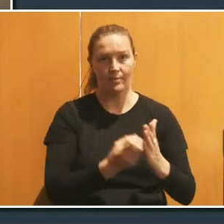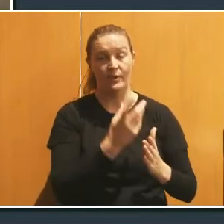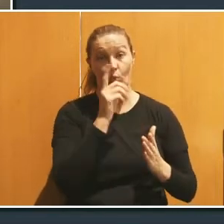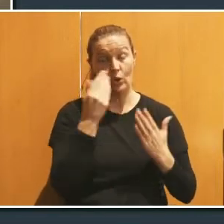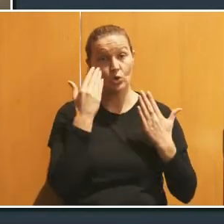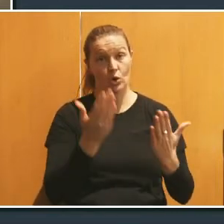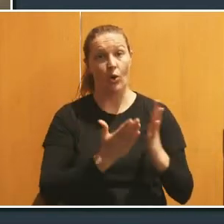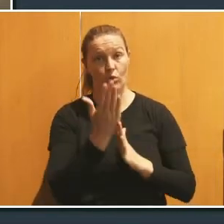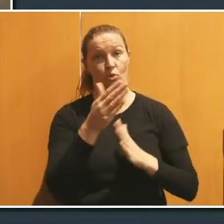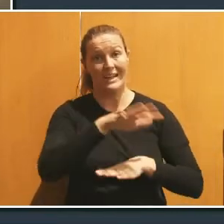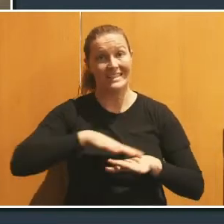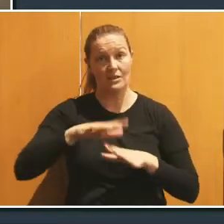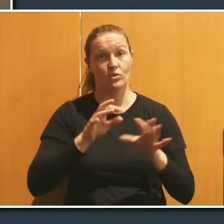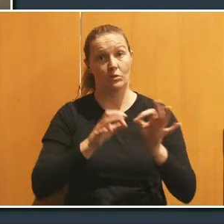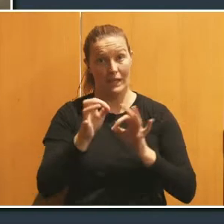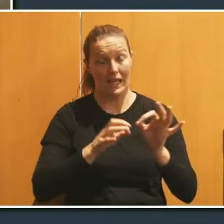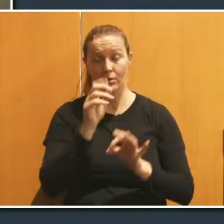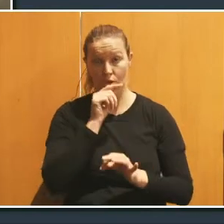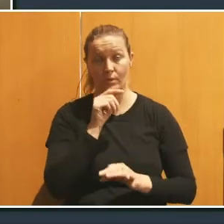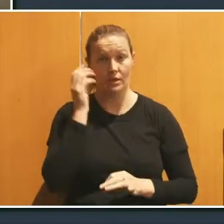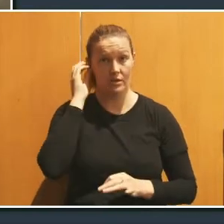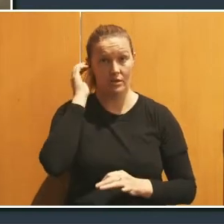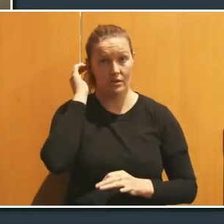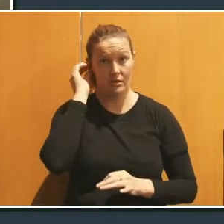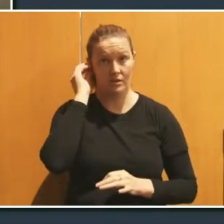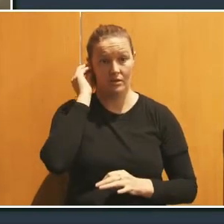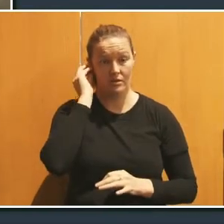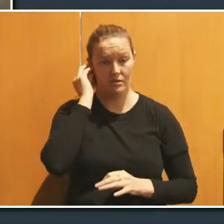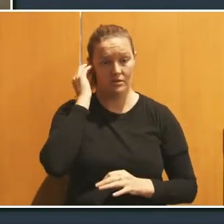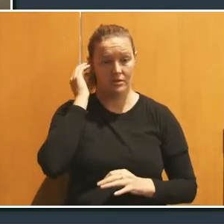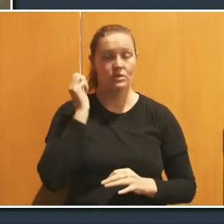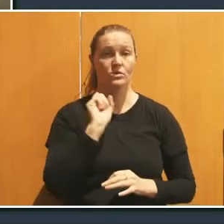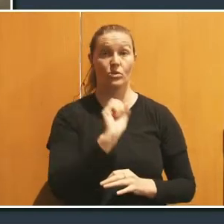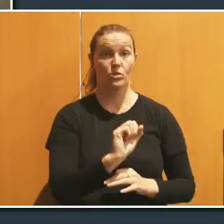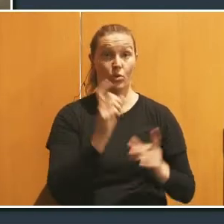plan or not. So is your concern about